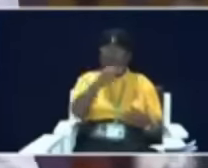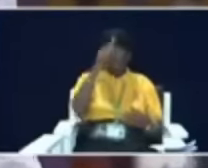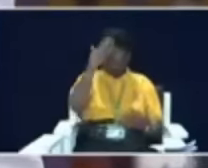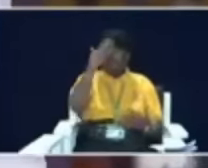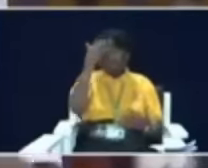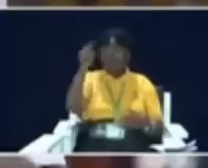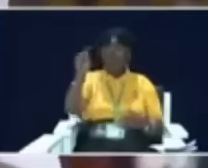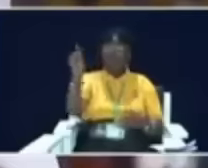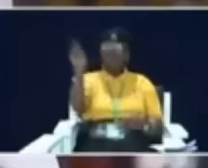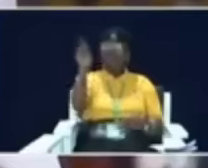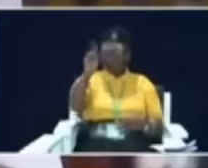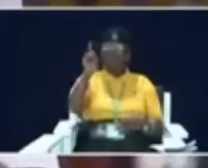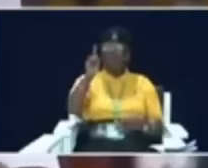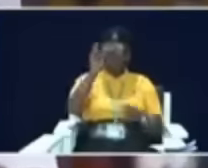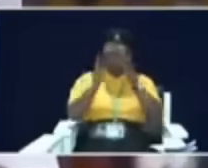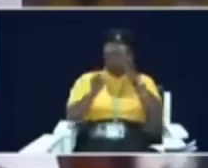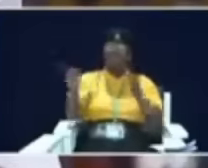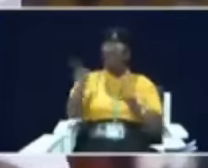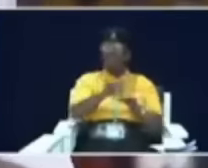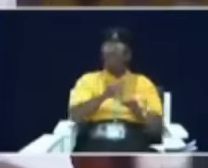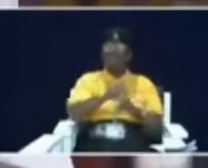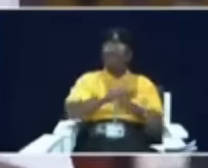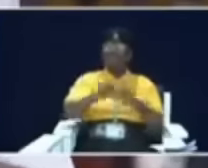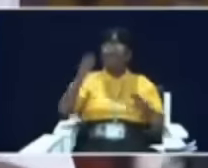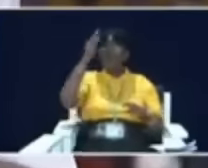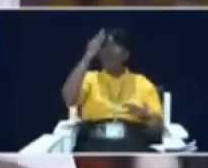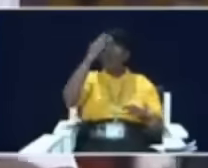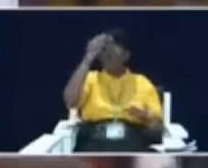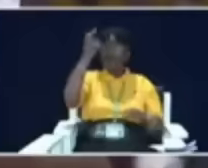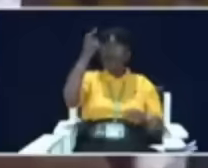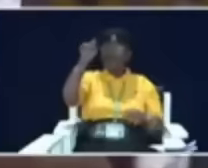If you don't know the dates, you can see me wearing it.